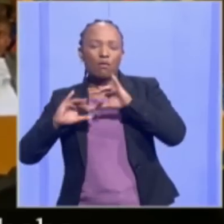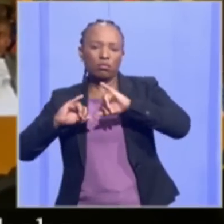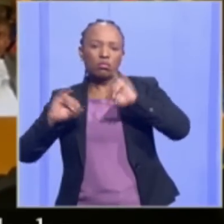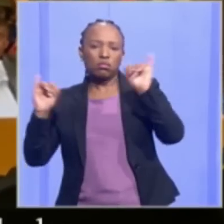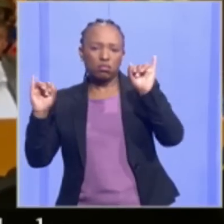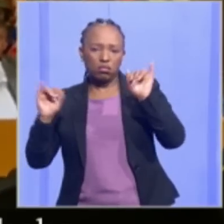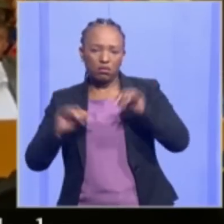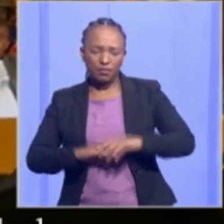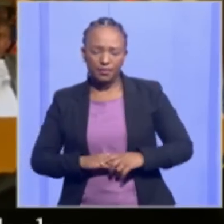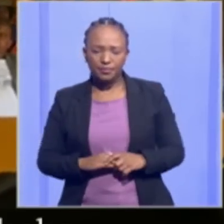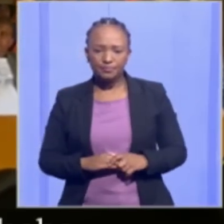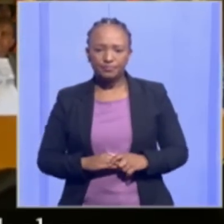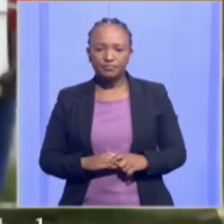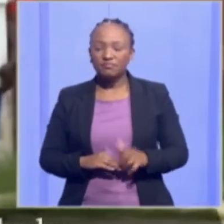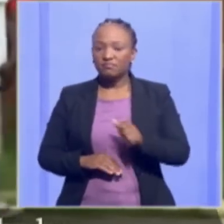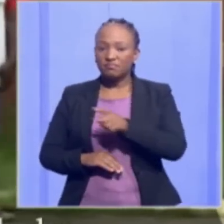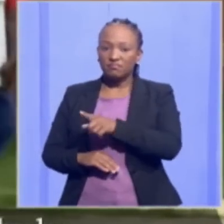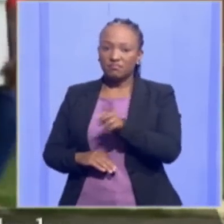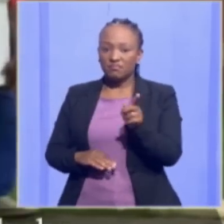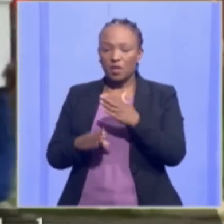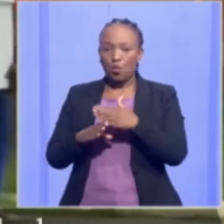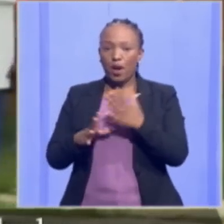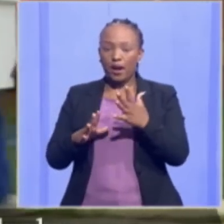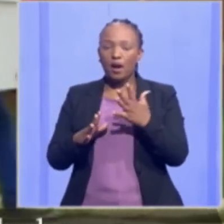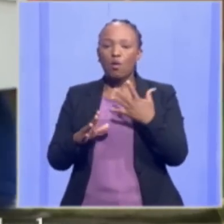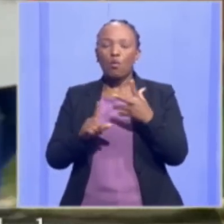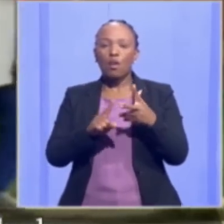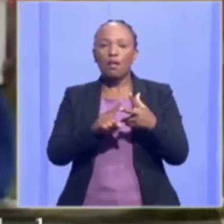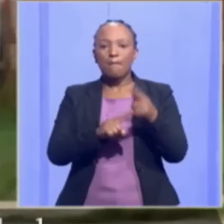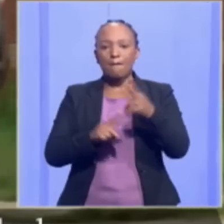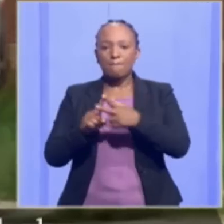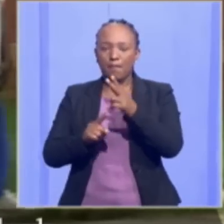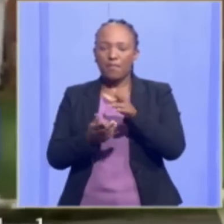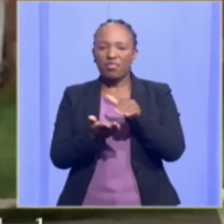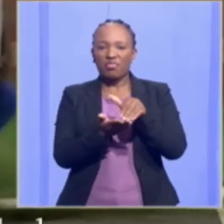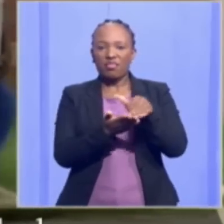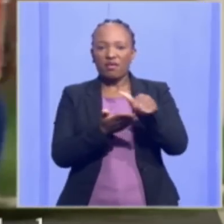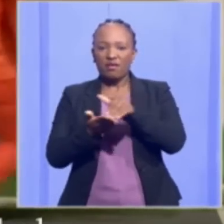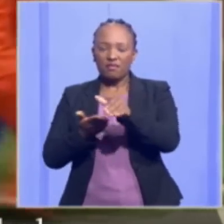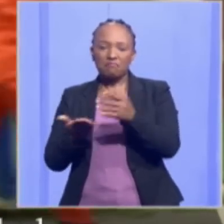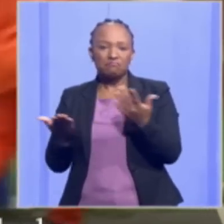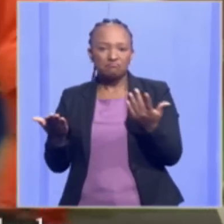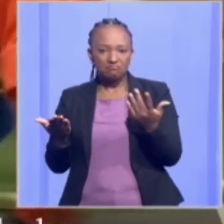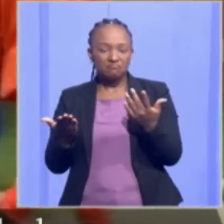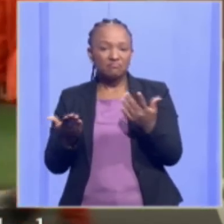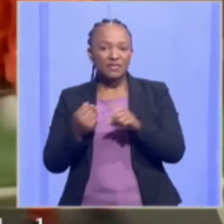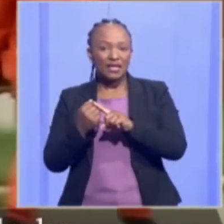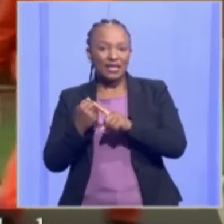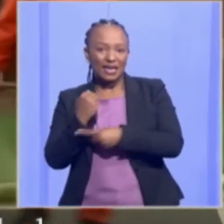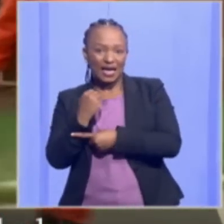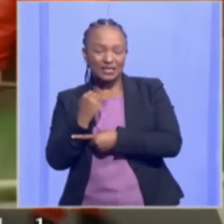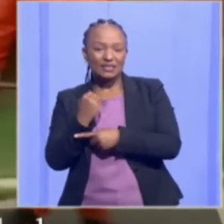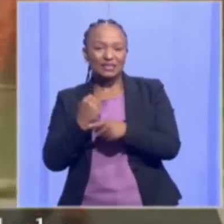ke hore basebetsi bana ba fukuditsweng mosebetsing ba tla fumana meputso ya bona ya ho qetela ka la